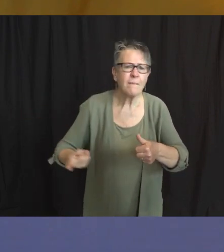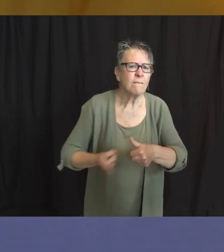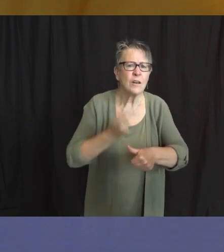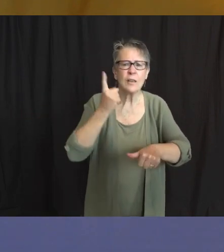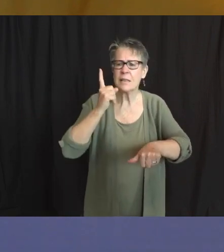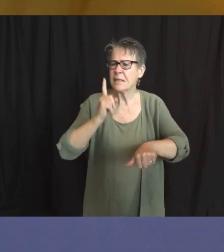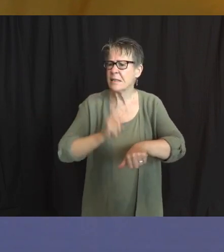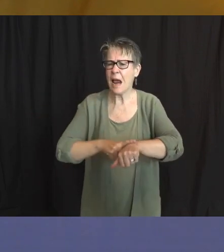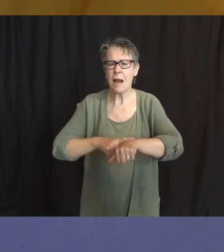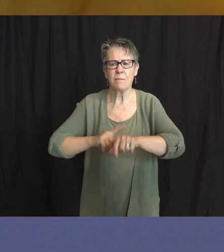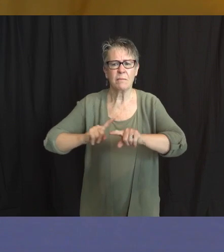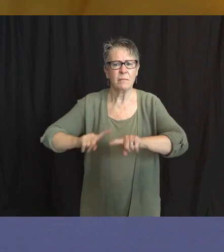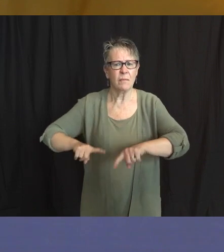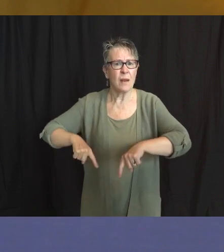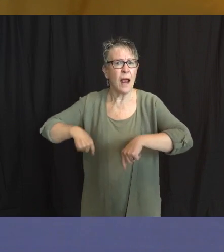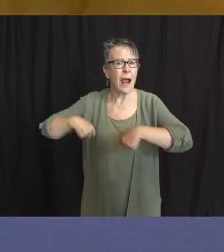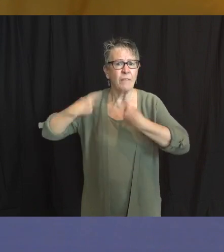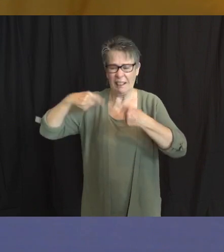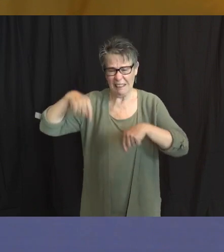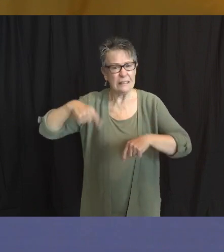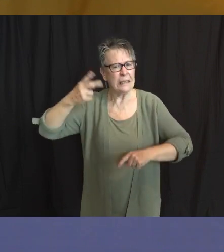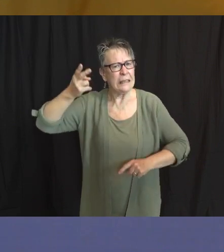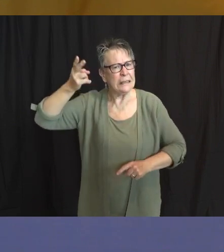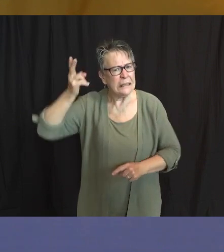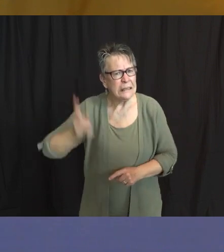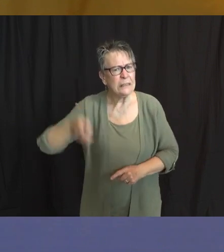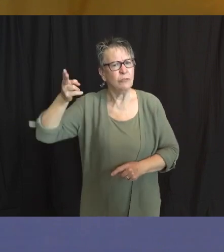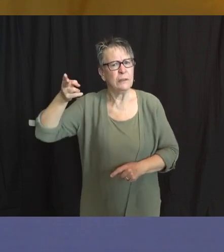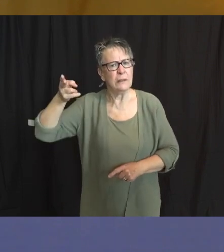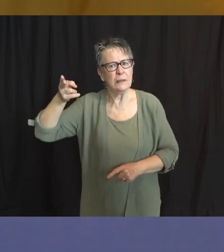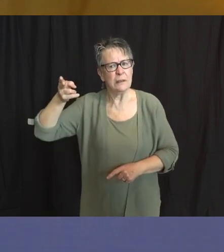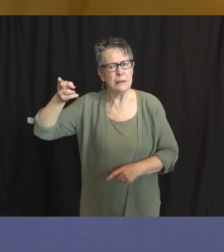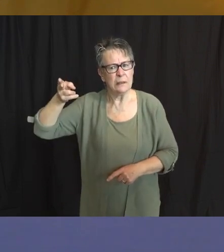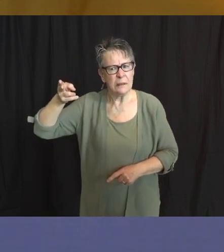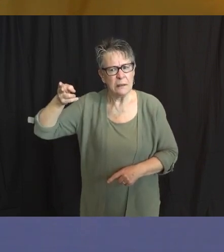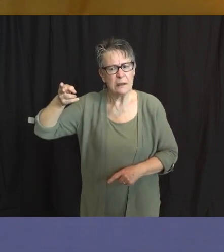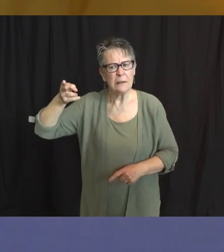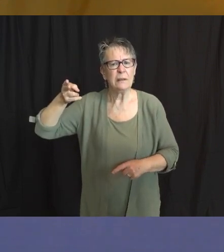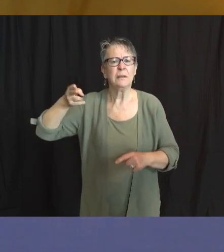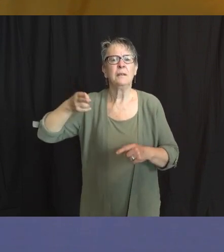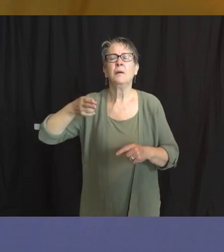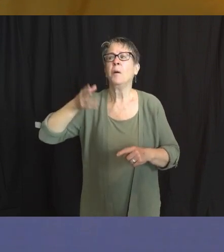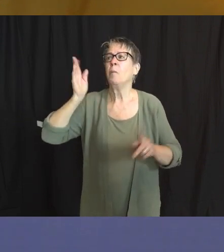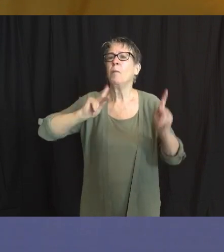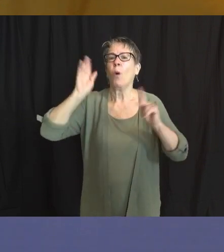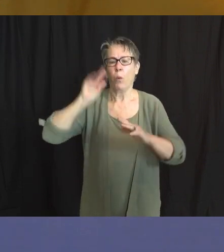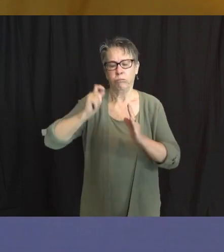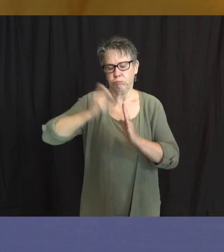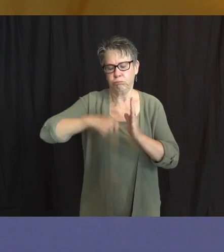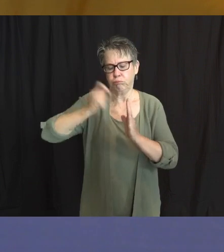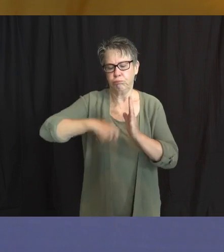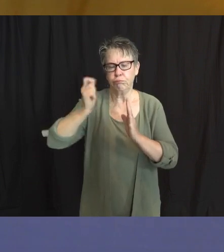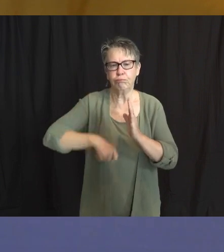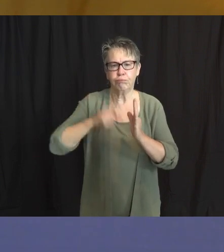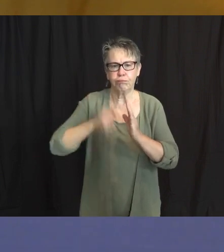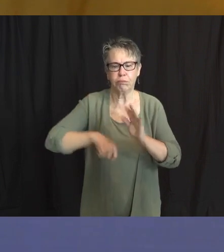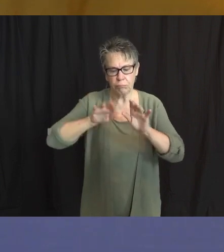waste it. Jump in, do your part, and save lives, and consider becoming a nurse. I love